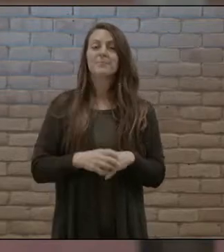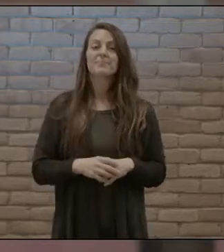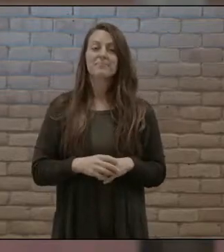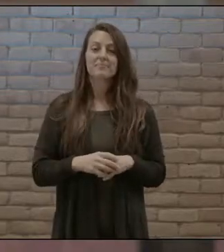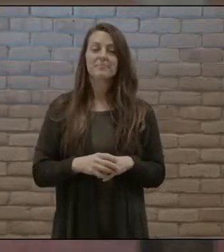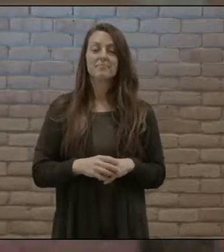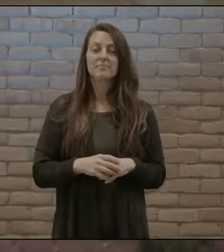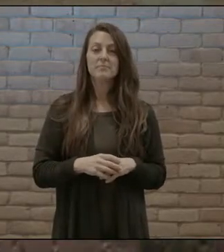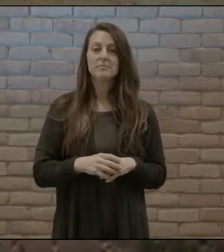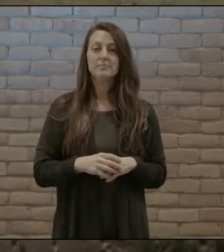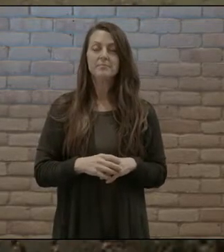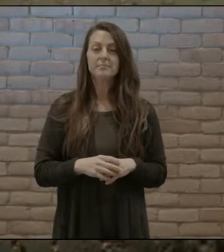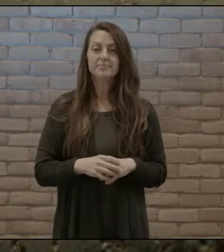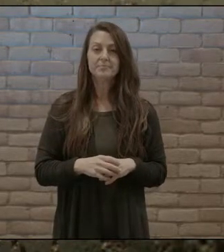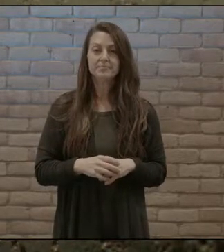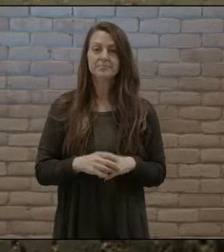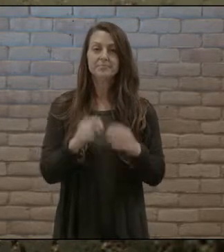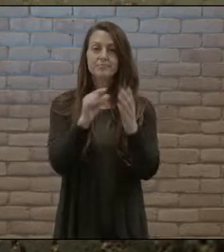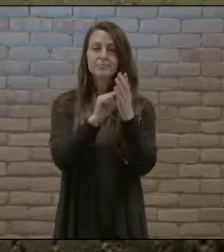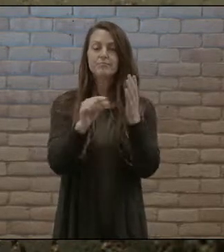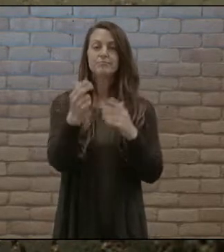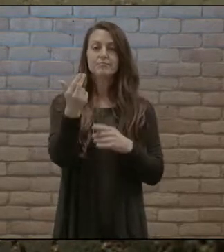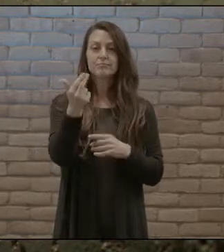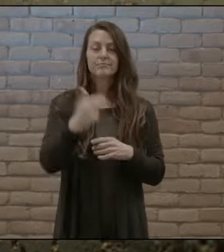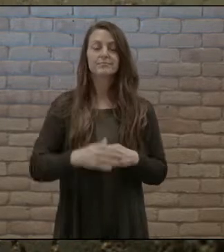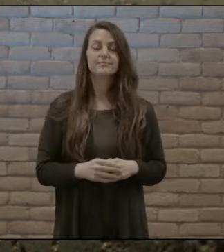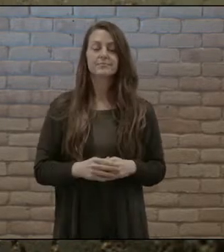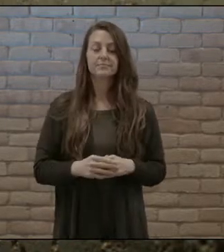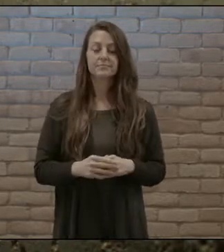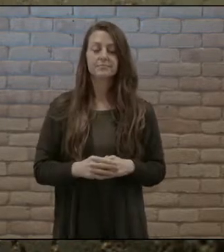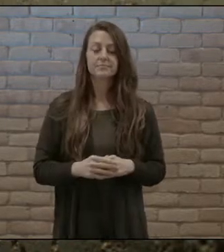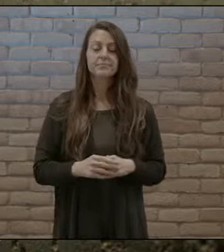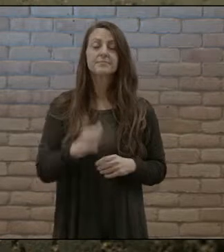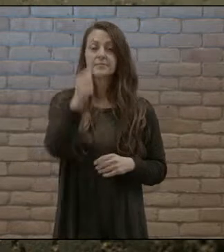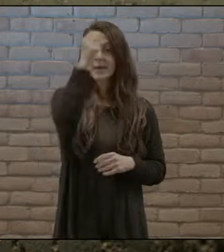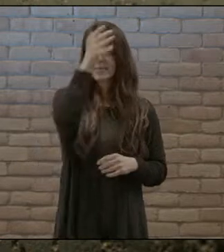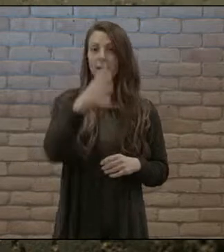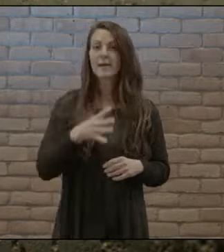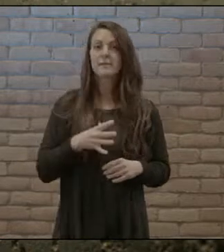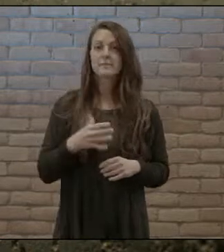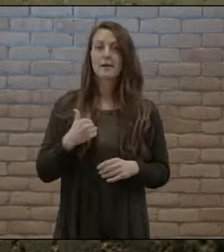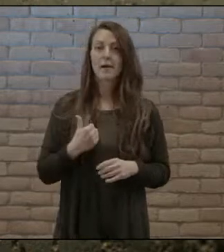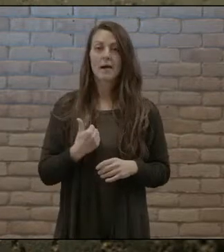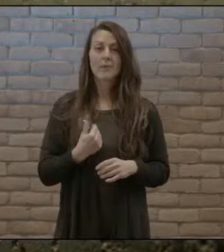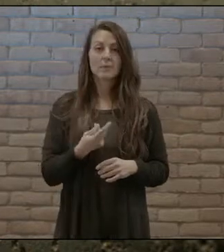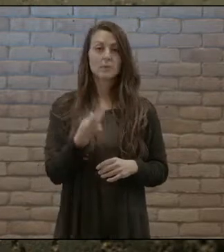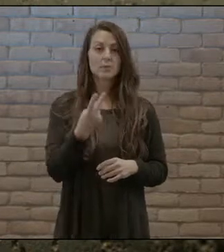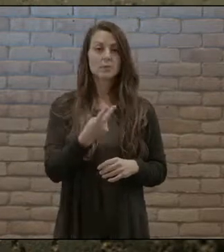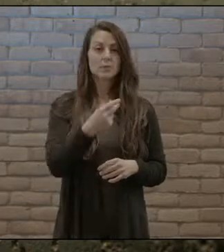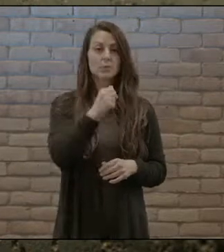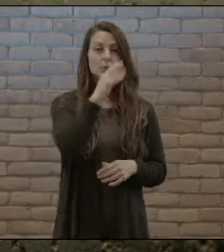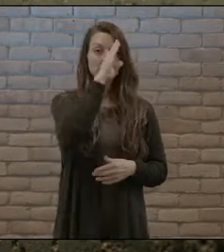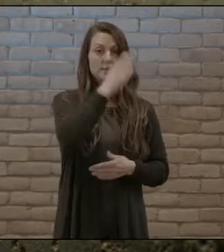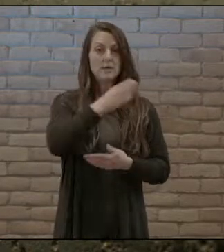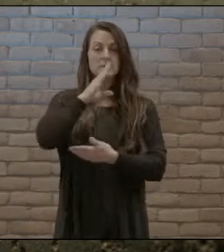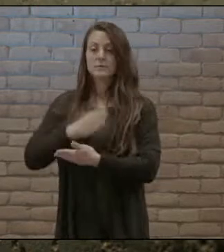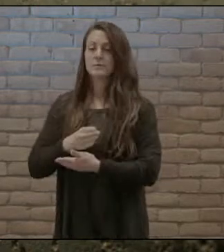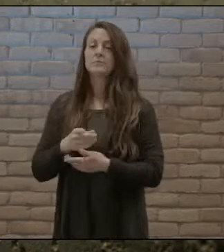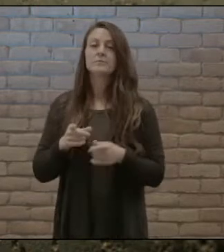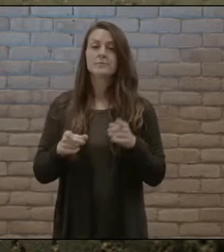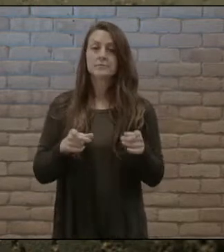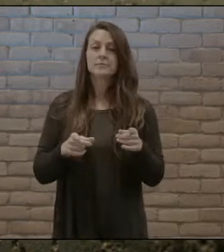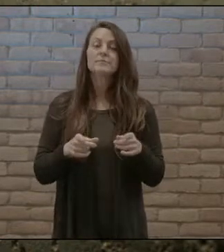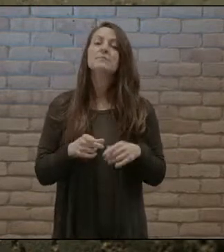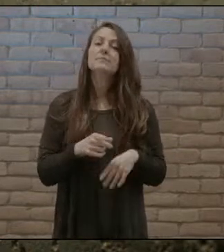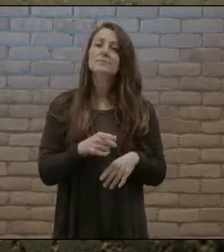It begins in verse 13. A man had two sons. The younger son told his